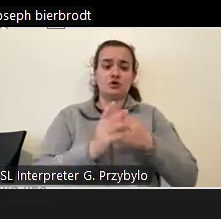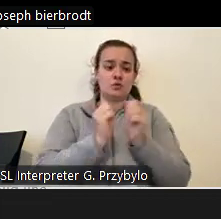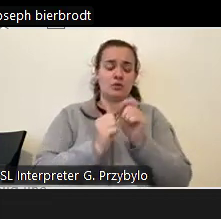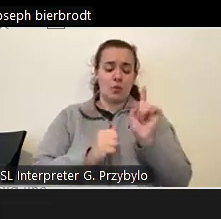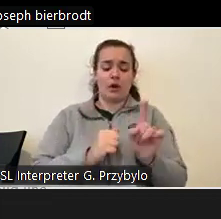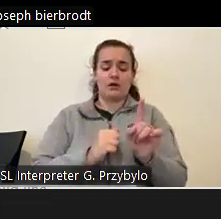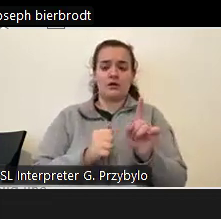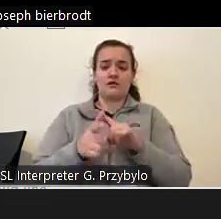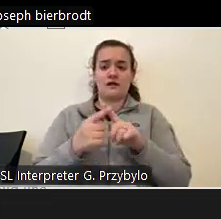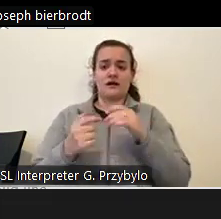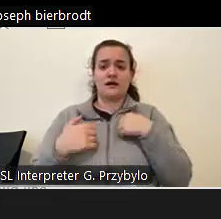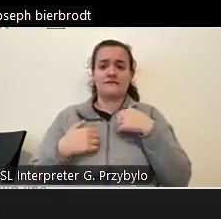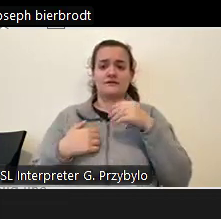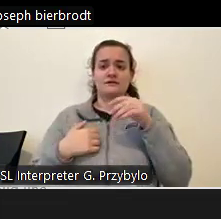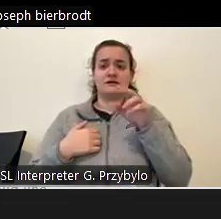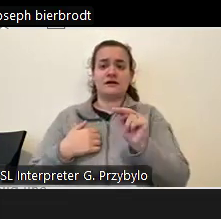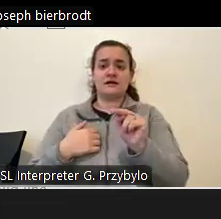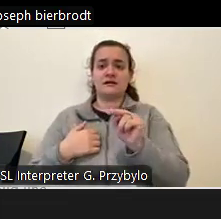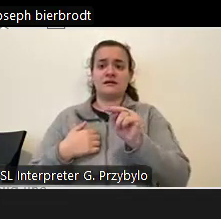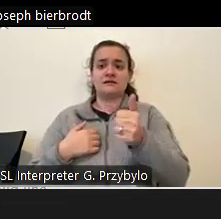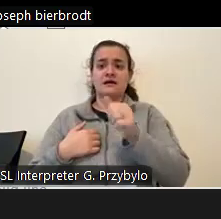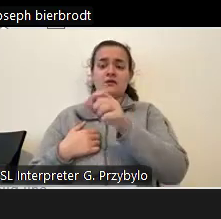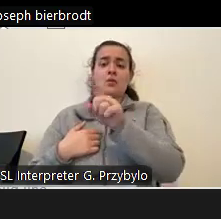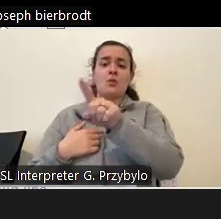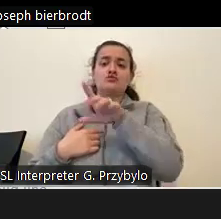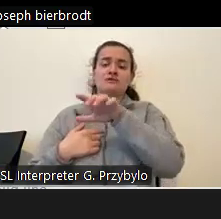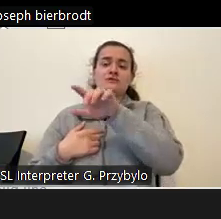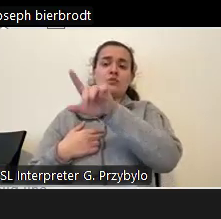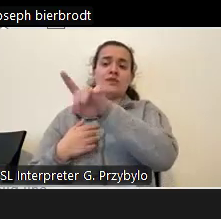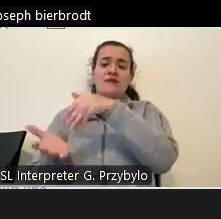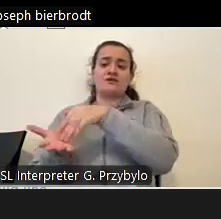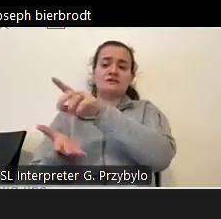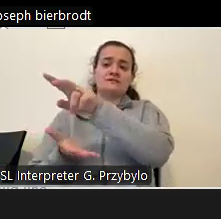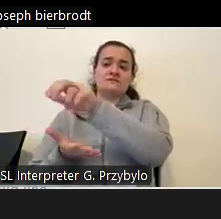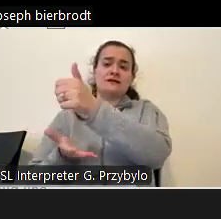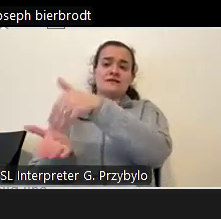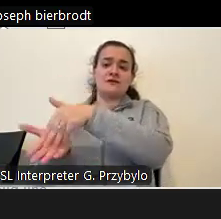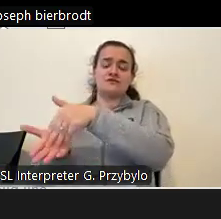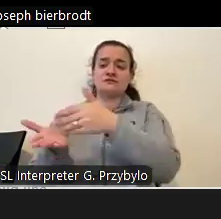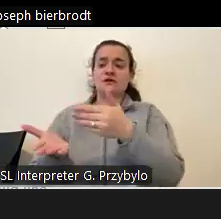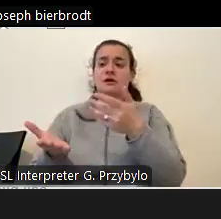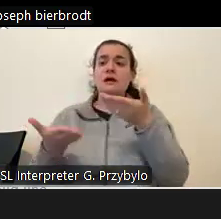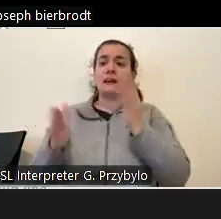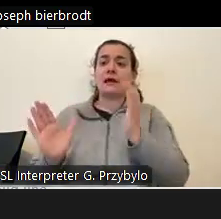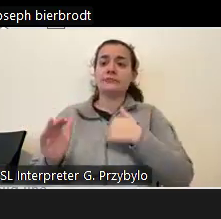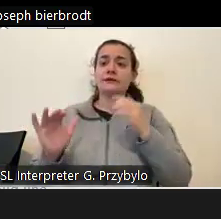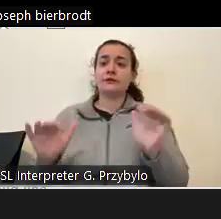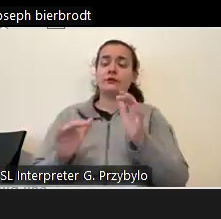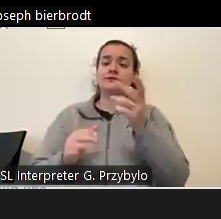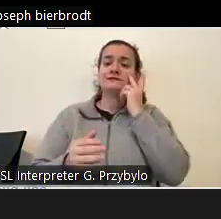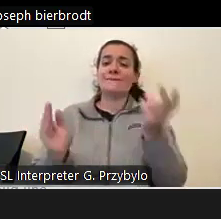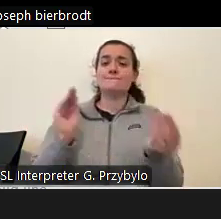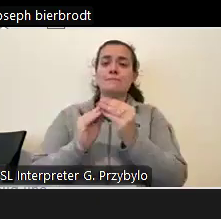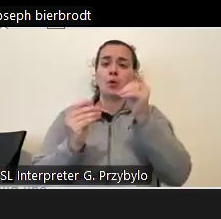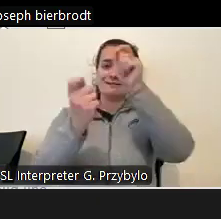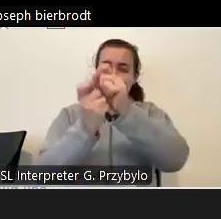and then I have 10, 100,000, 10,000. And what that allows me to do is see a lot more detail